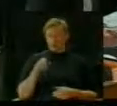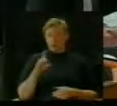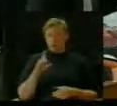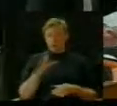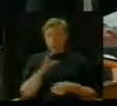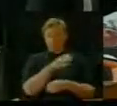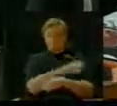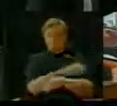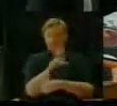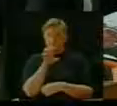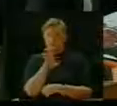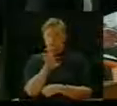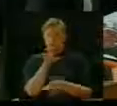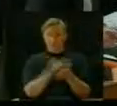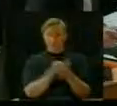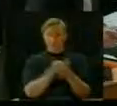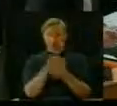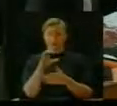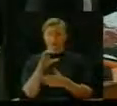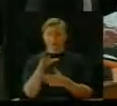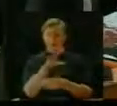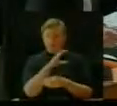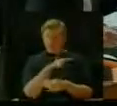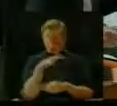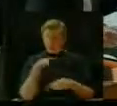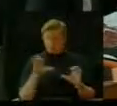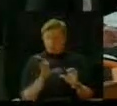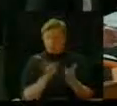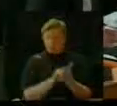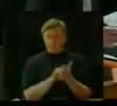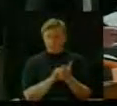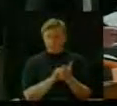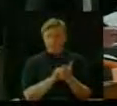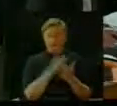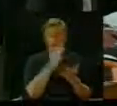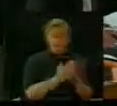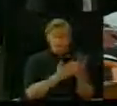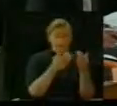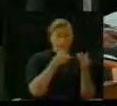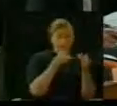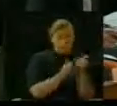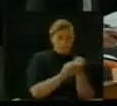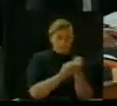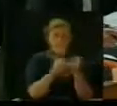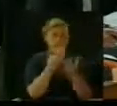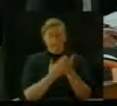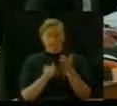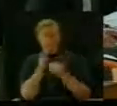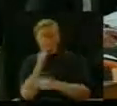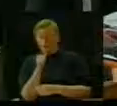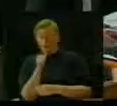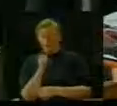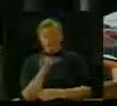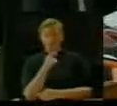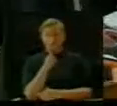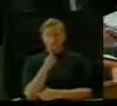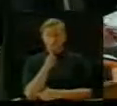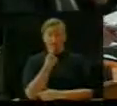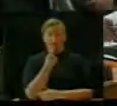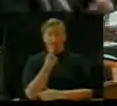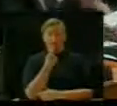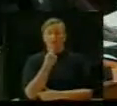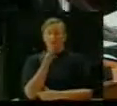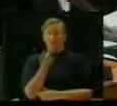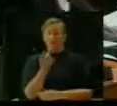need to empower this committee formally to do anything. Some agree and some don't, Ms. Waller. If we just said